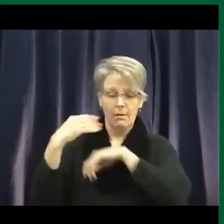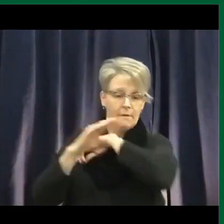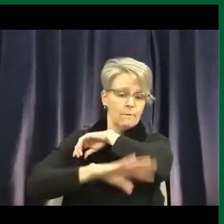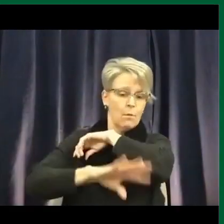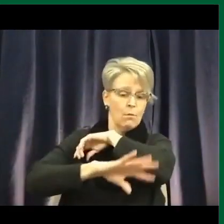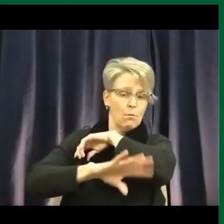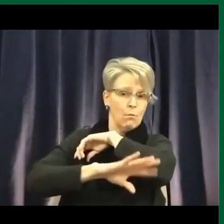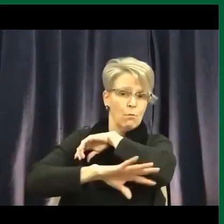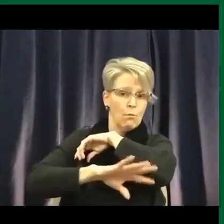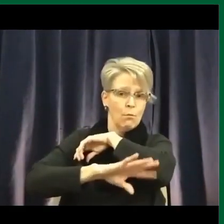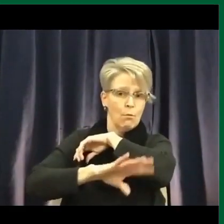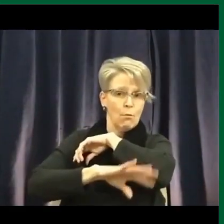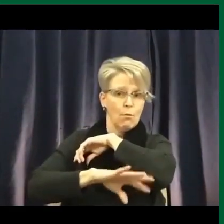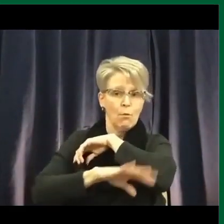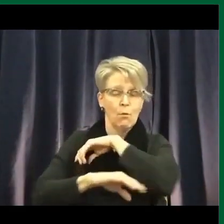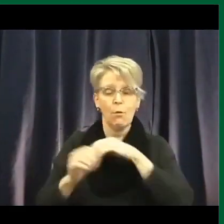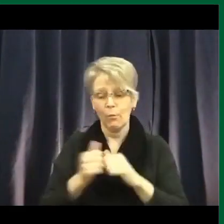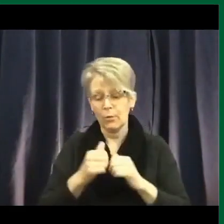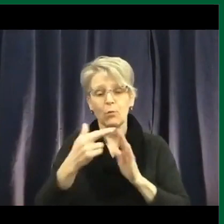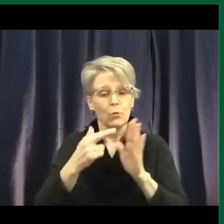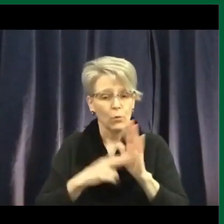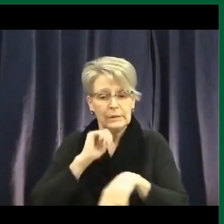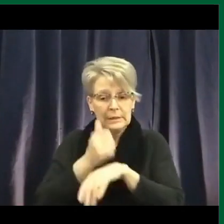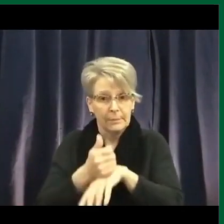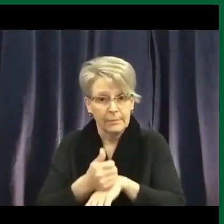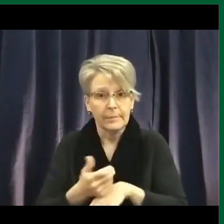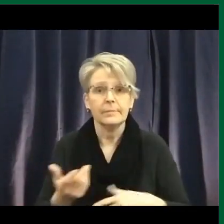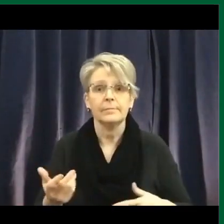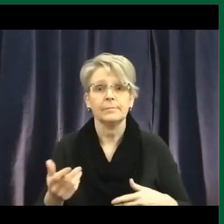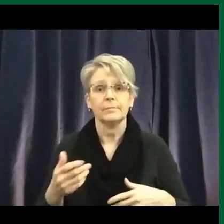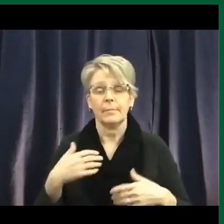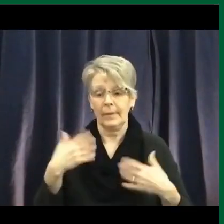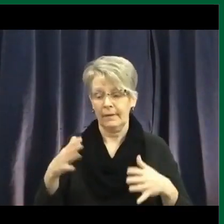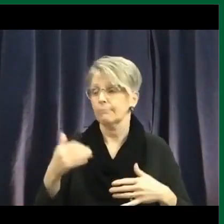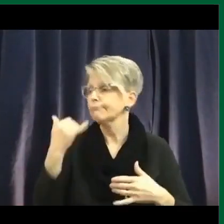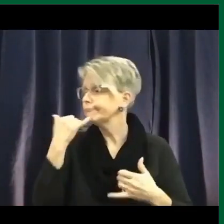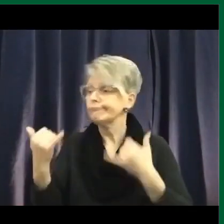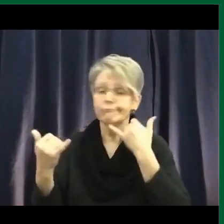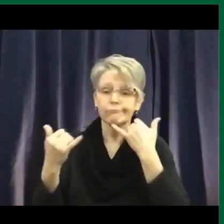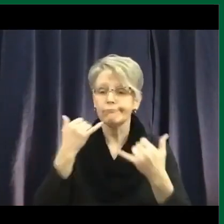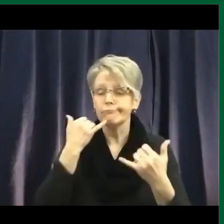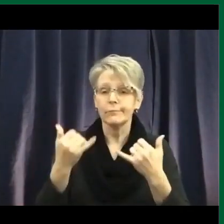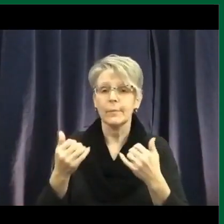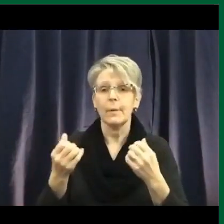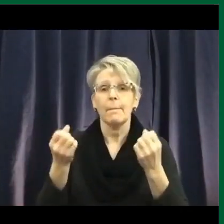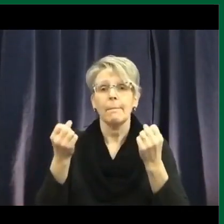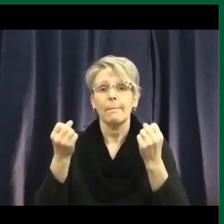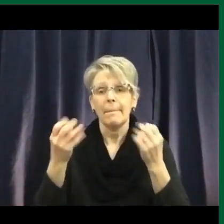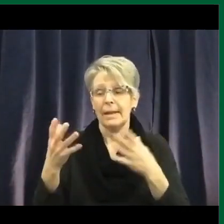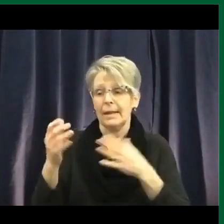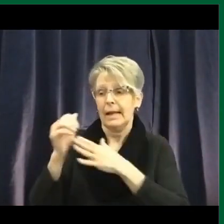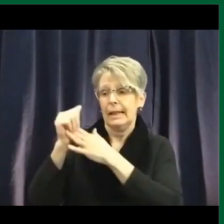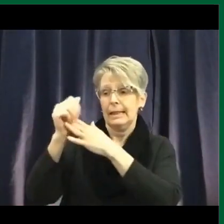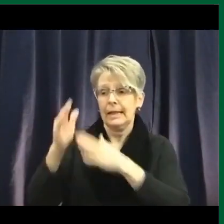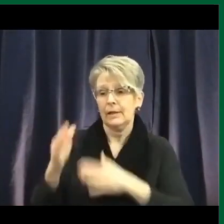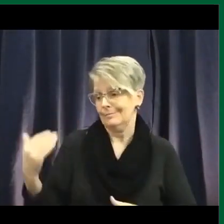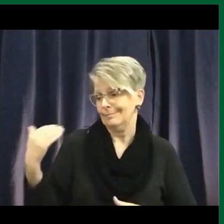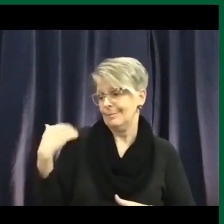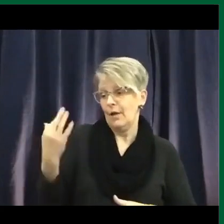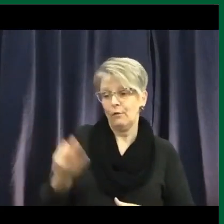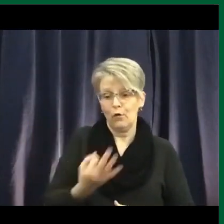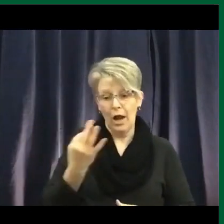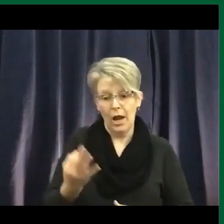the guidelines and the measures that were in place. I was on the phone with many of our faith-based leaders on Friday and